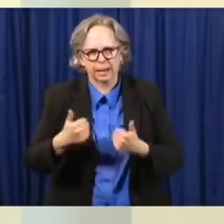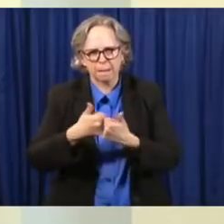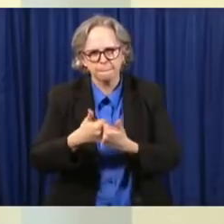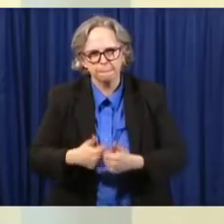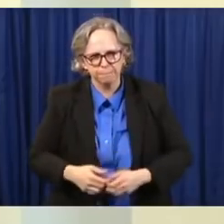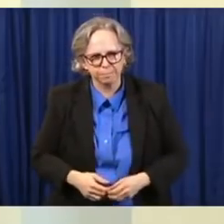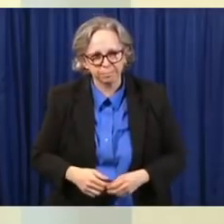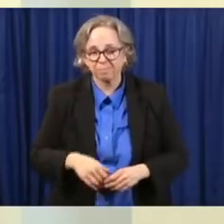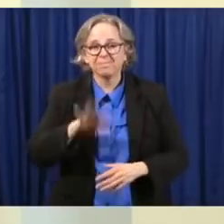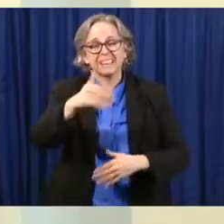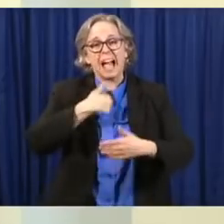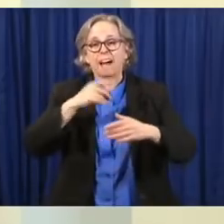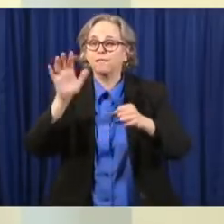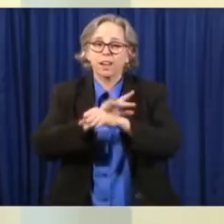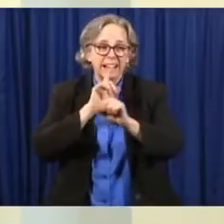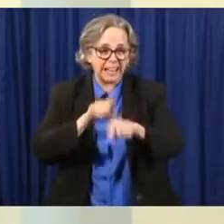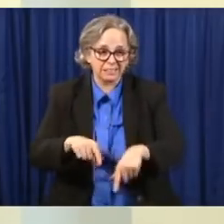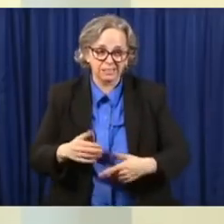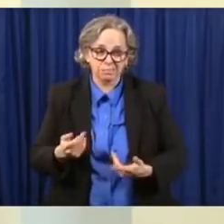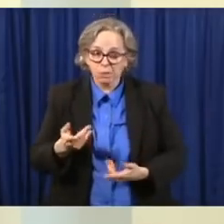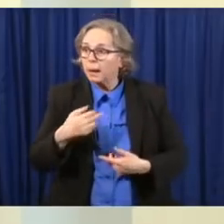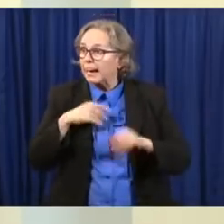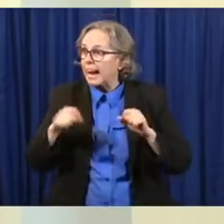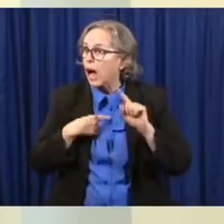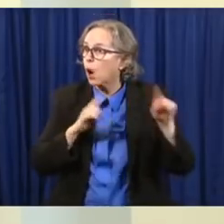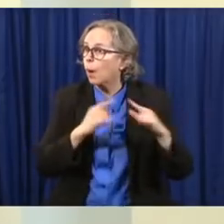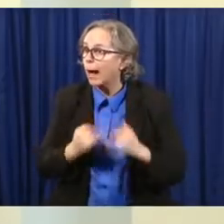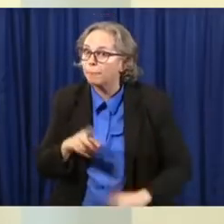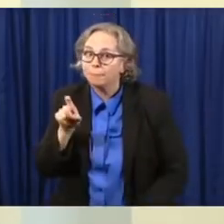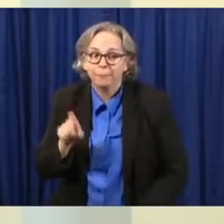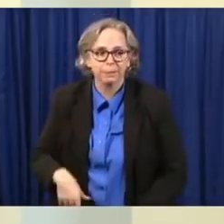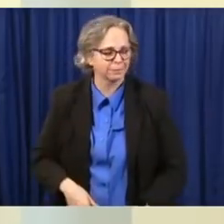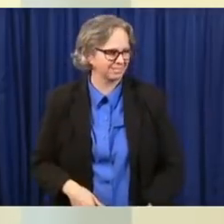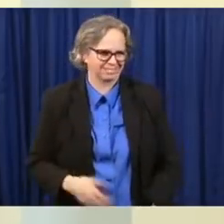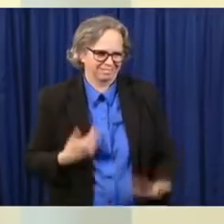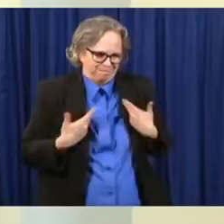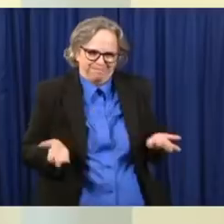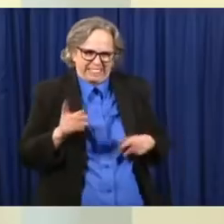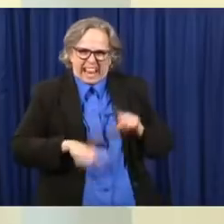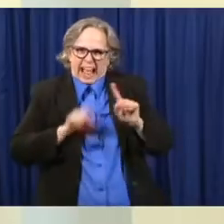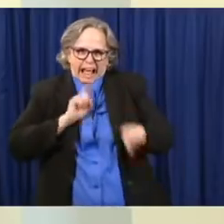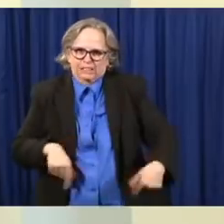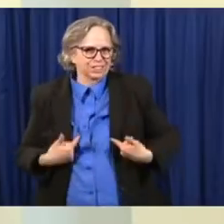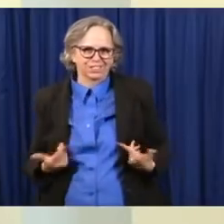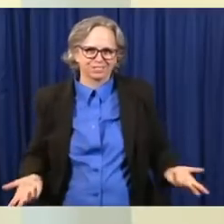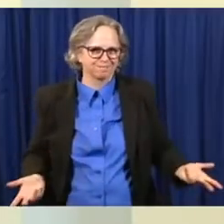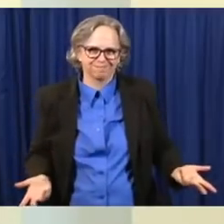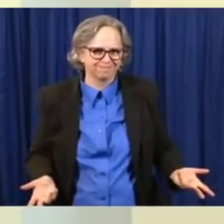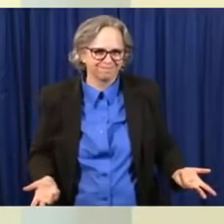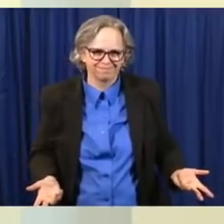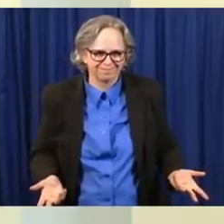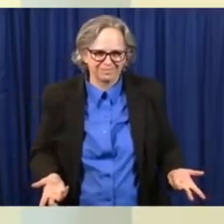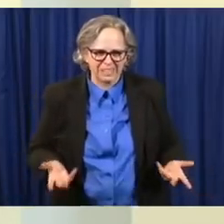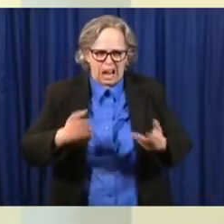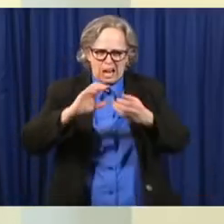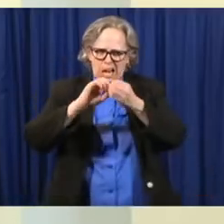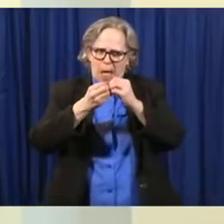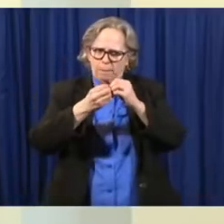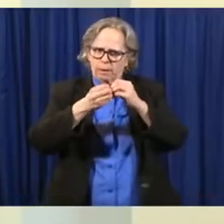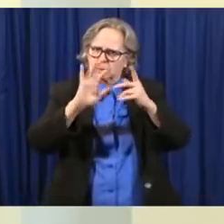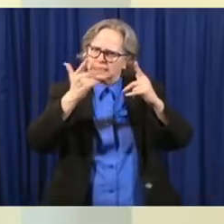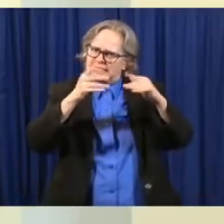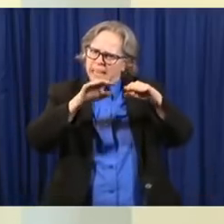We're really not out of the woods yet. You know, our numbers are still plateaued, and we don't know how long it will take for them to come